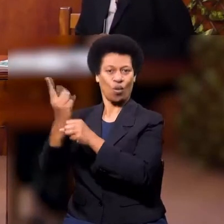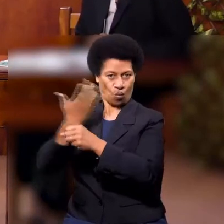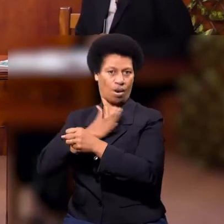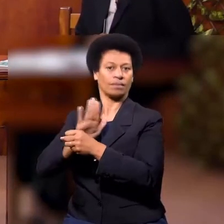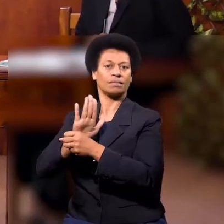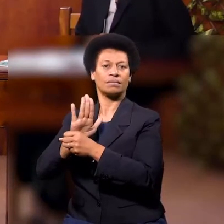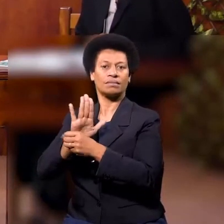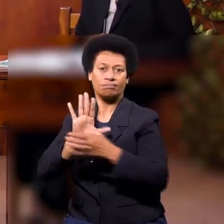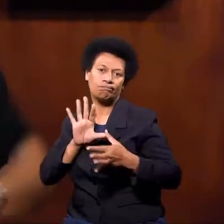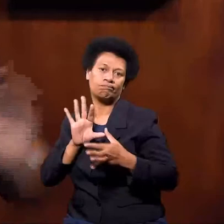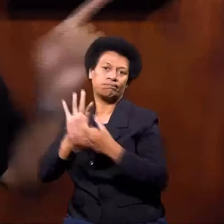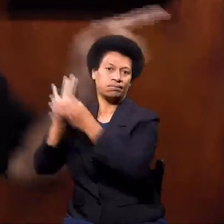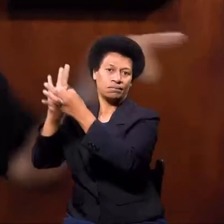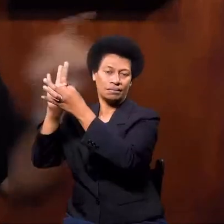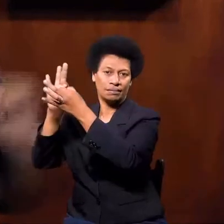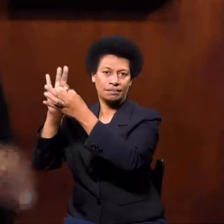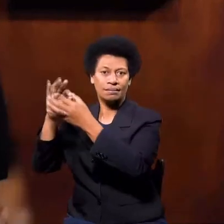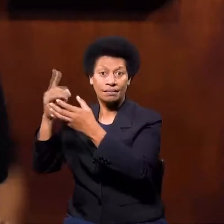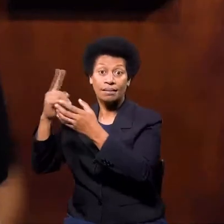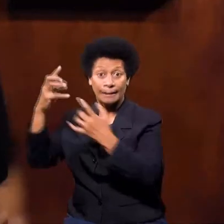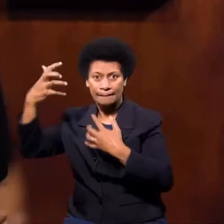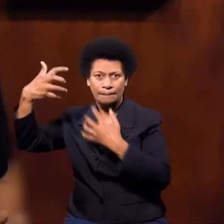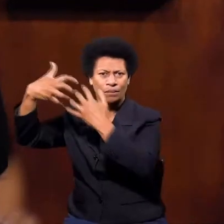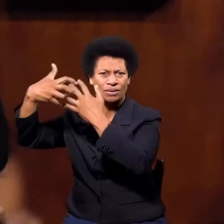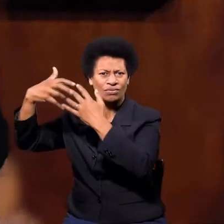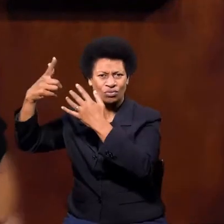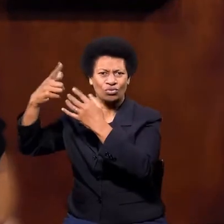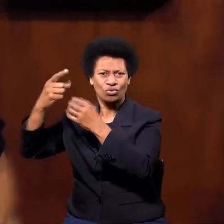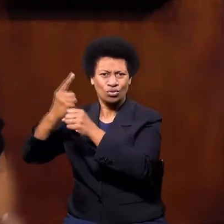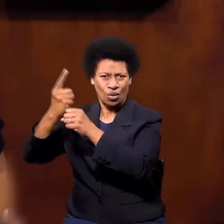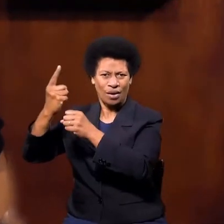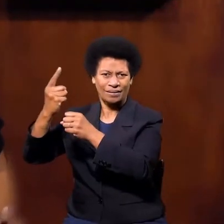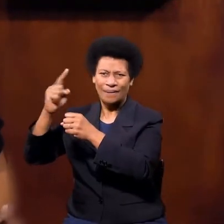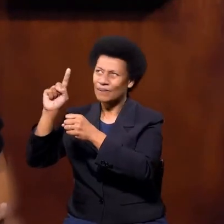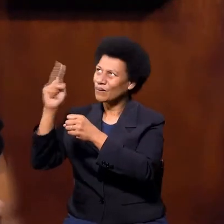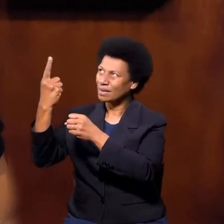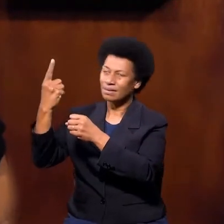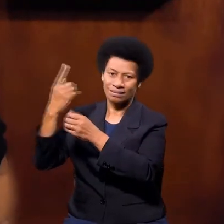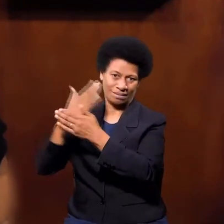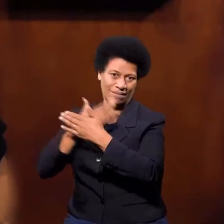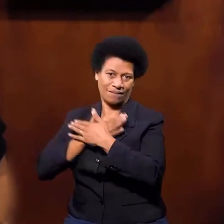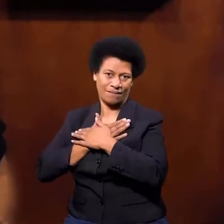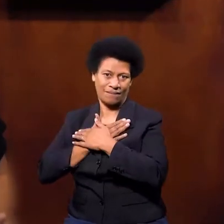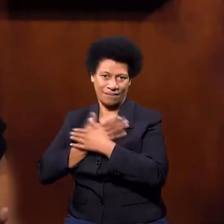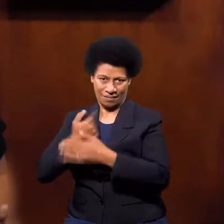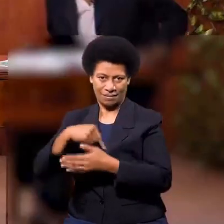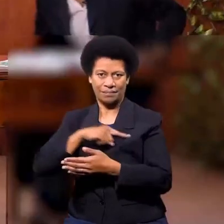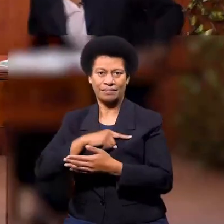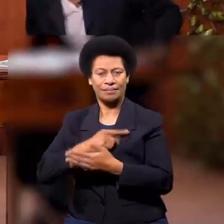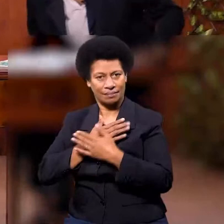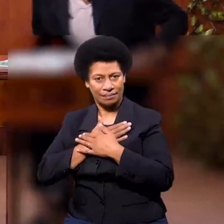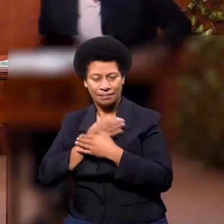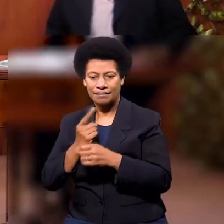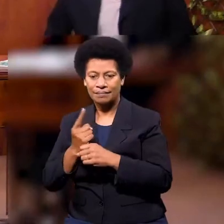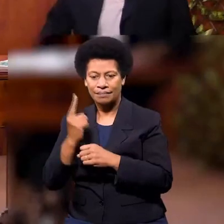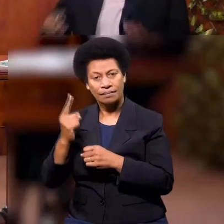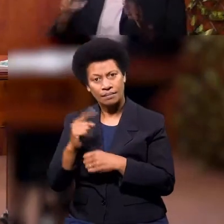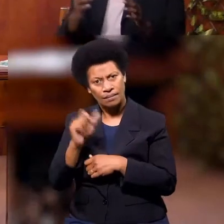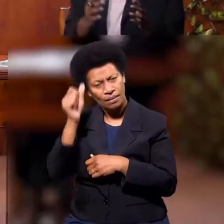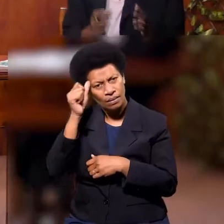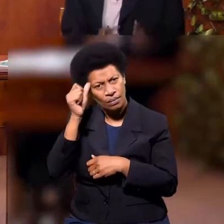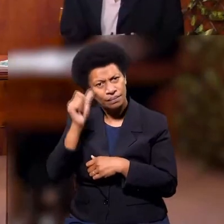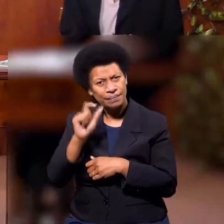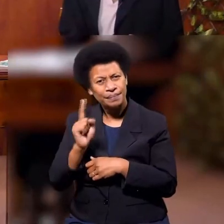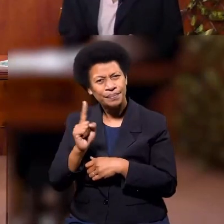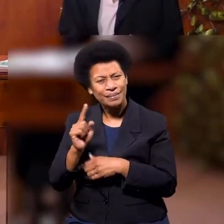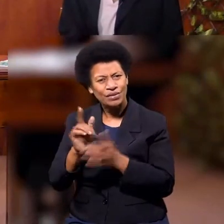obey. So yes, definitely, the love of God must come before obedience. Amen. The love of God must come first. Amen. You know, when Jesus came